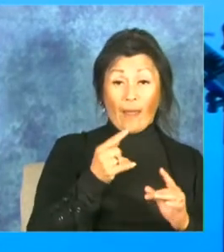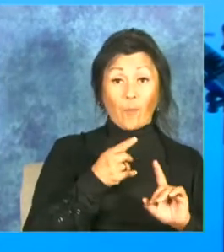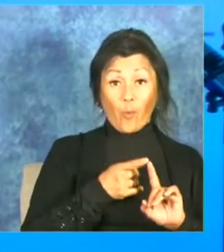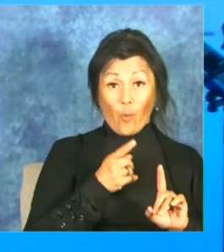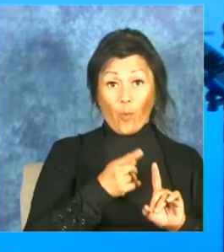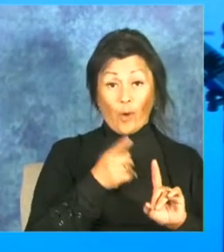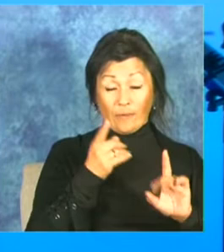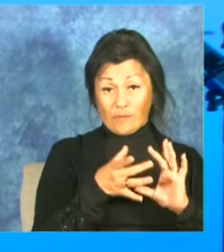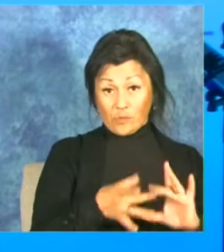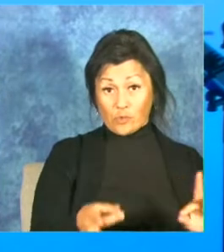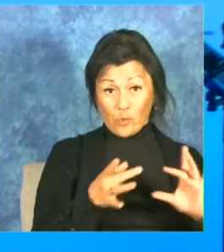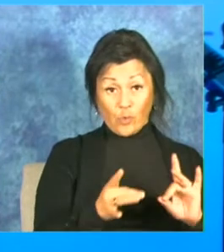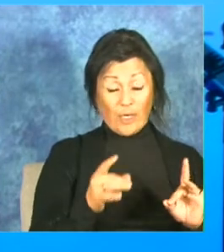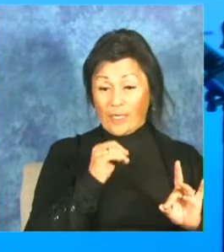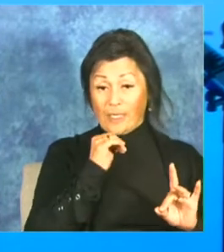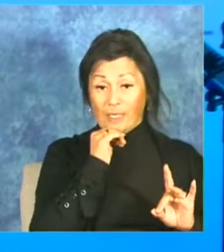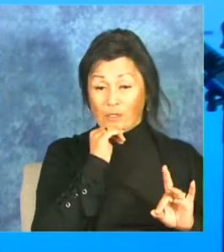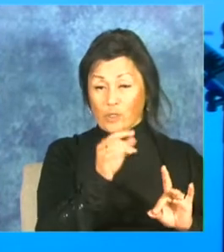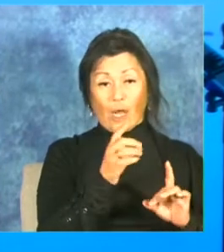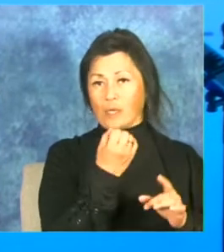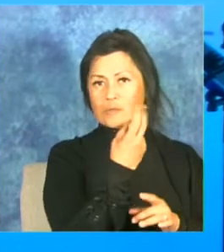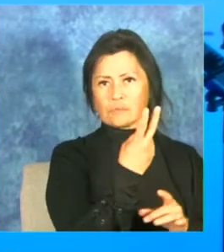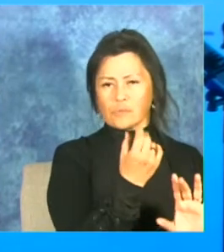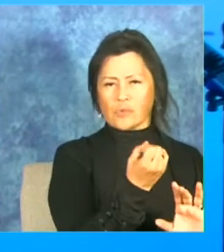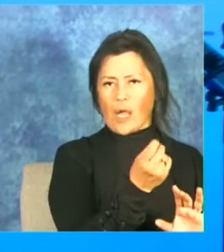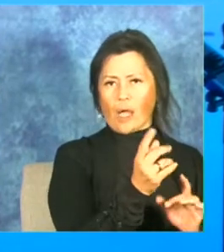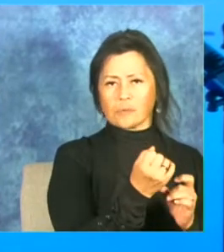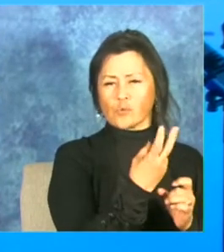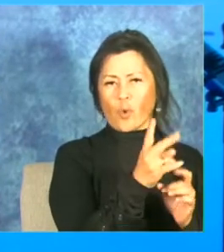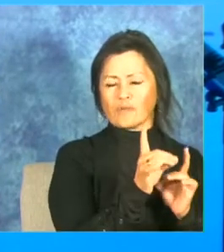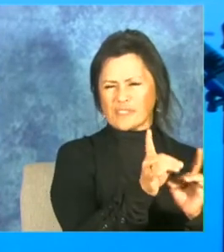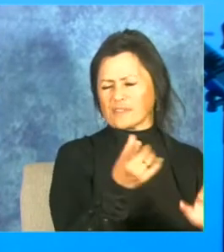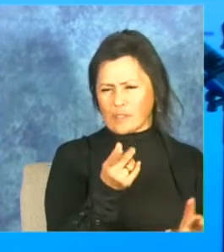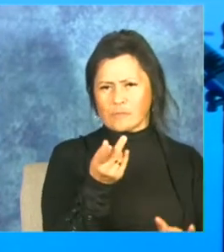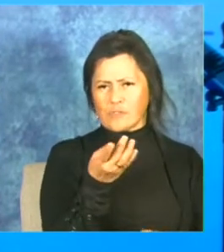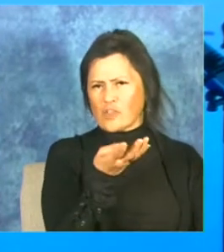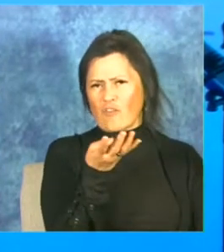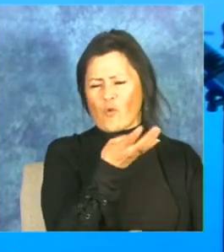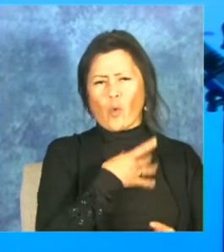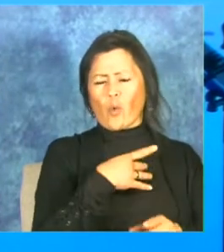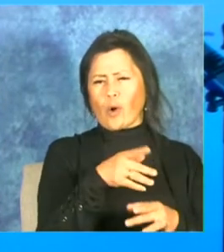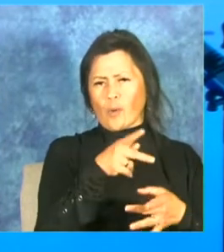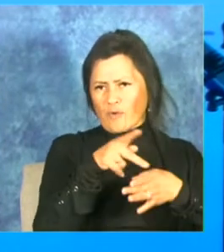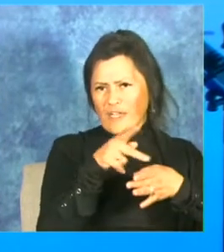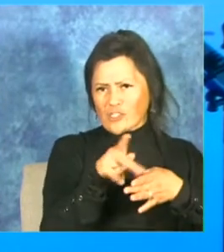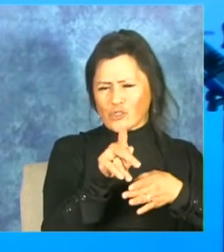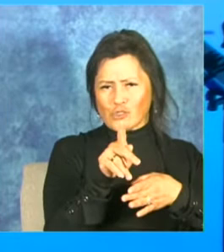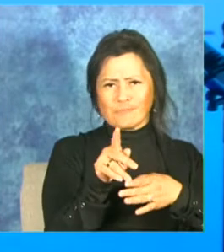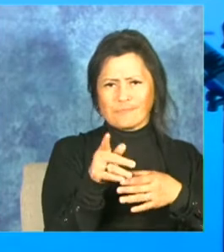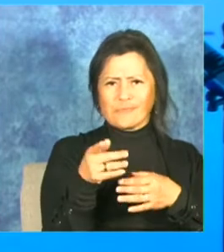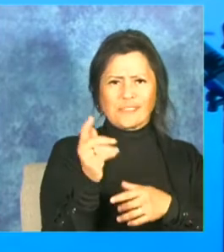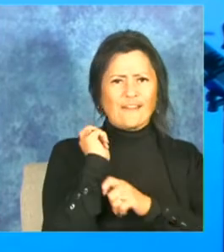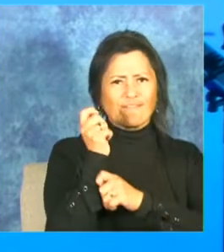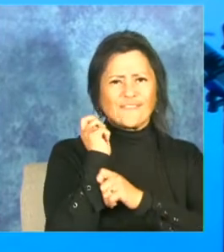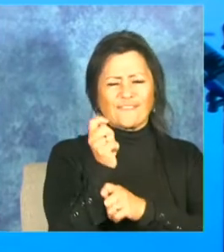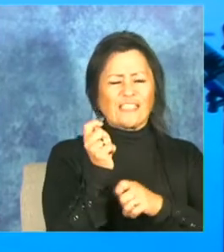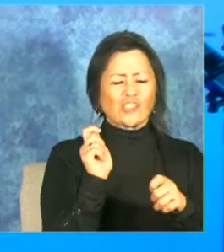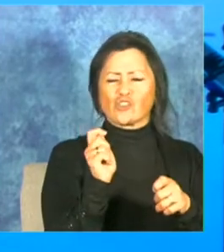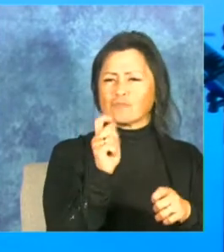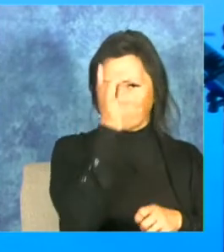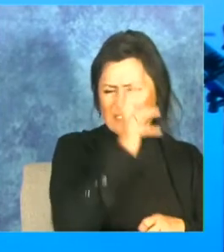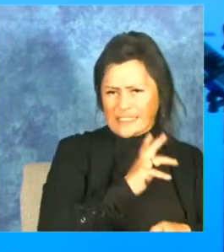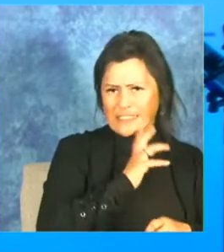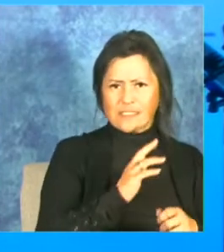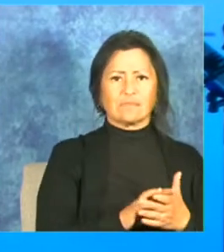point of the story, they're not disciples. They're just professional fishermen doing what they've always done from the time they were a lad.